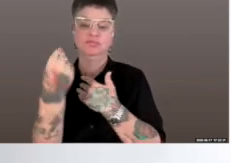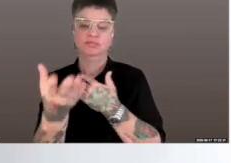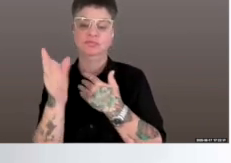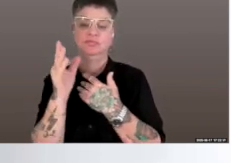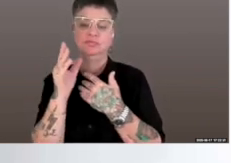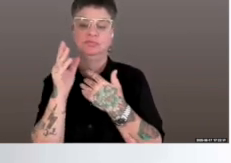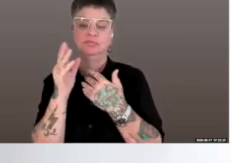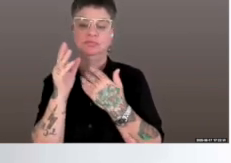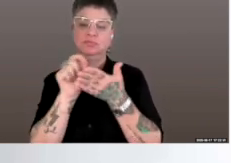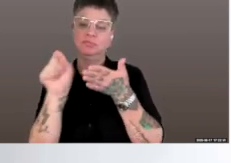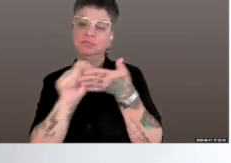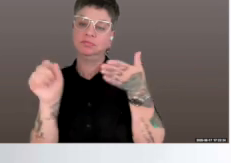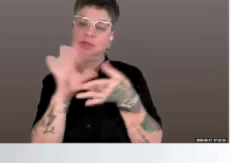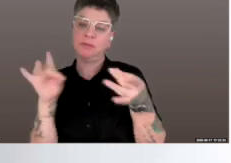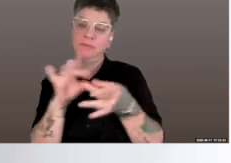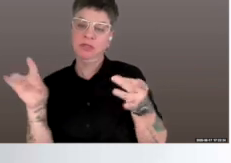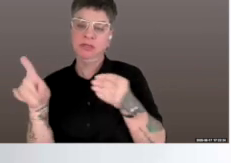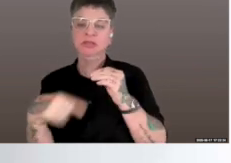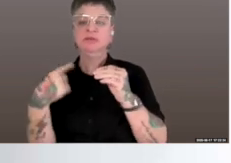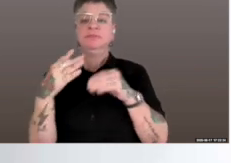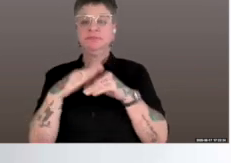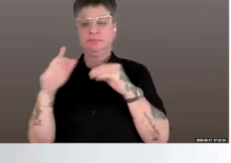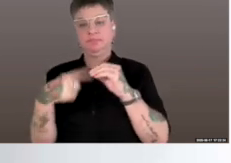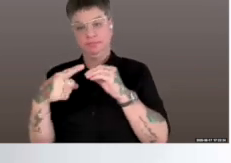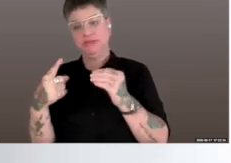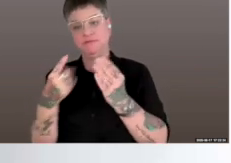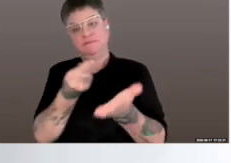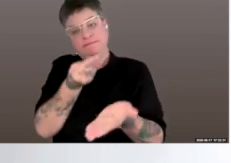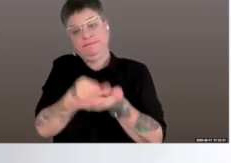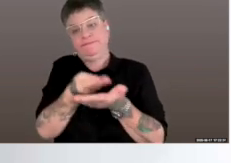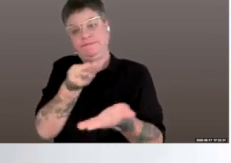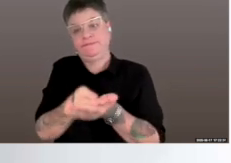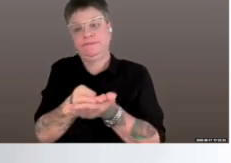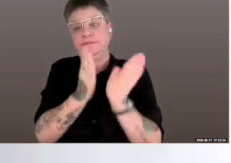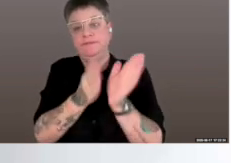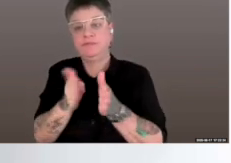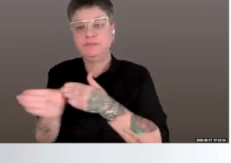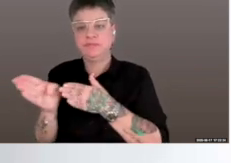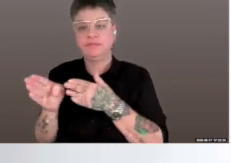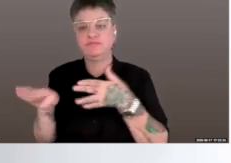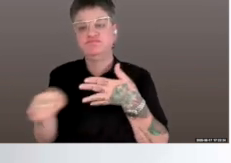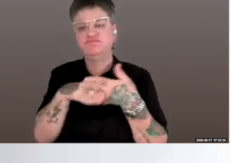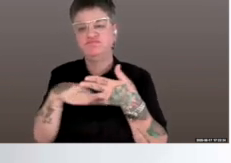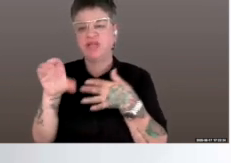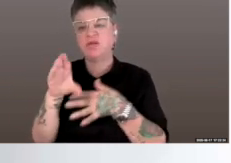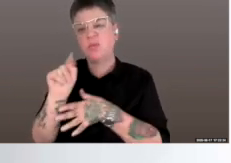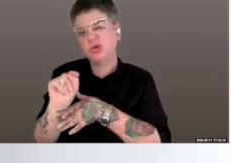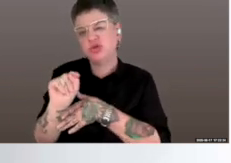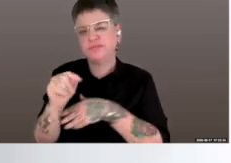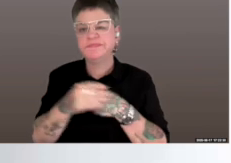Lastly, these investments strive to alleviate environmental harms that are disproportionately felt by some communities due to historical